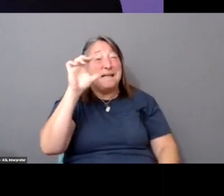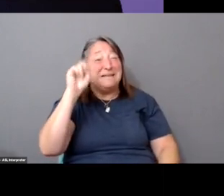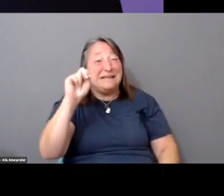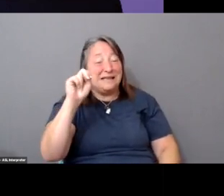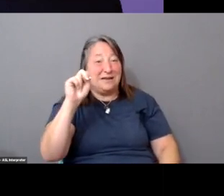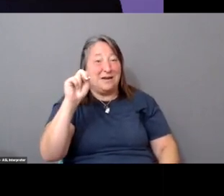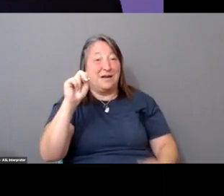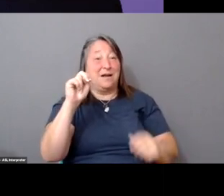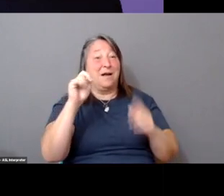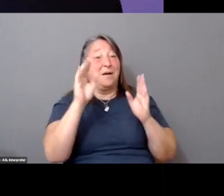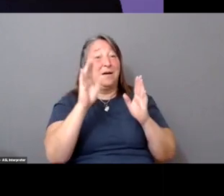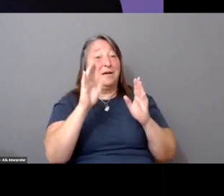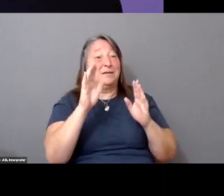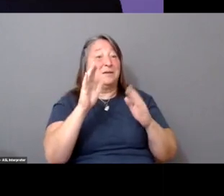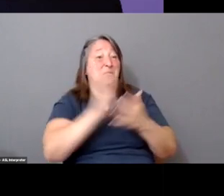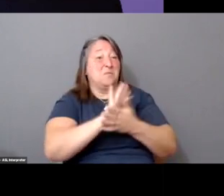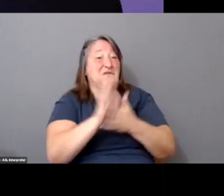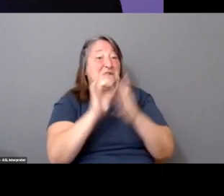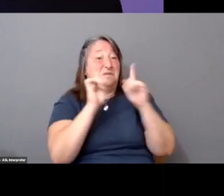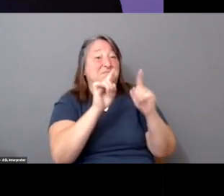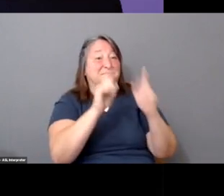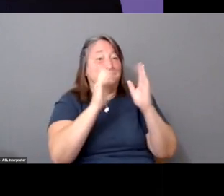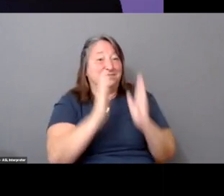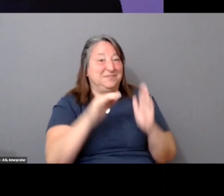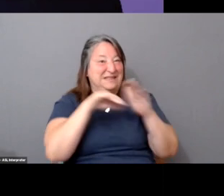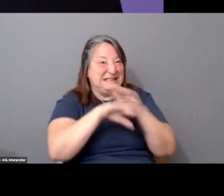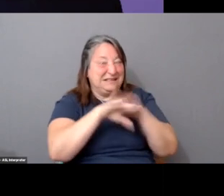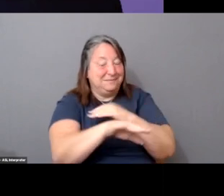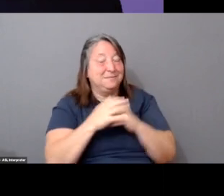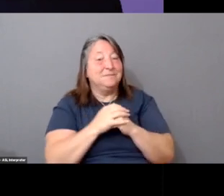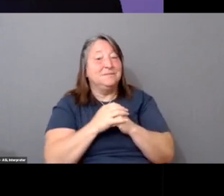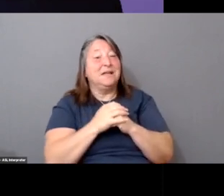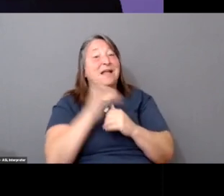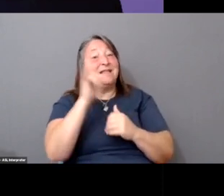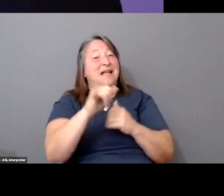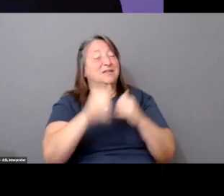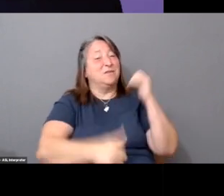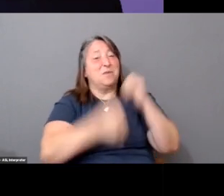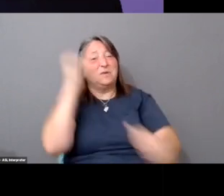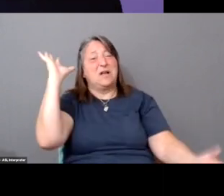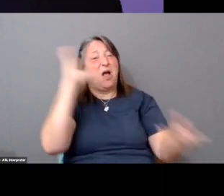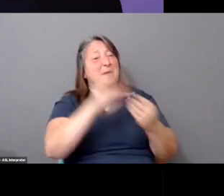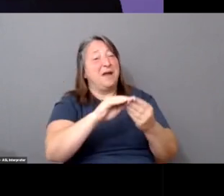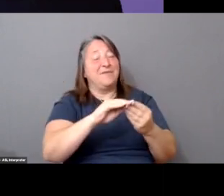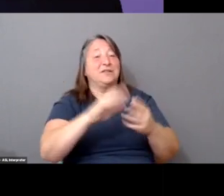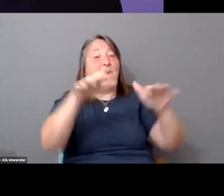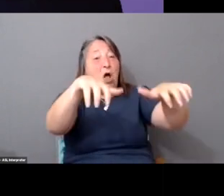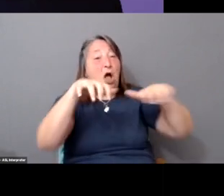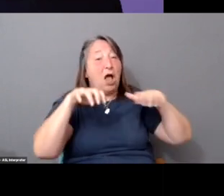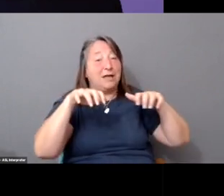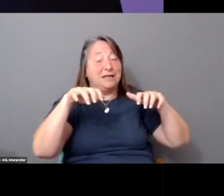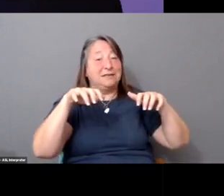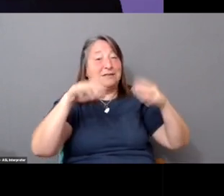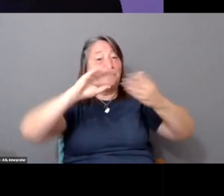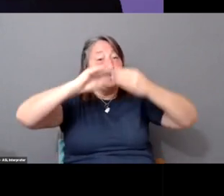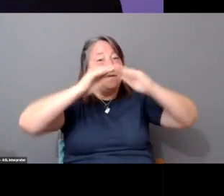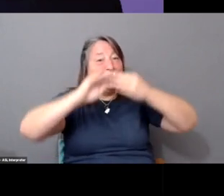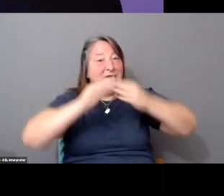admissions, which has allowed Movio to build the world's most comprehensive audience profiles for more than 5,000 movie